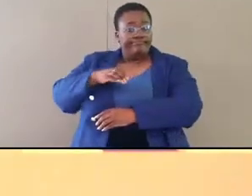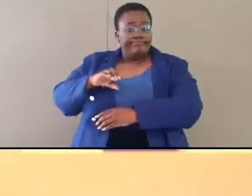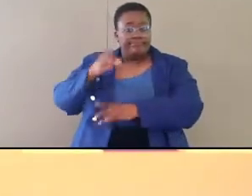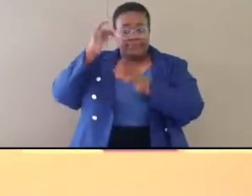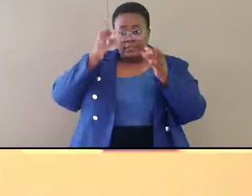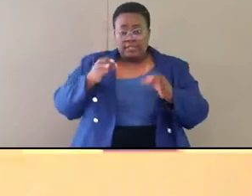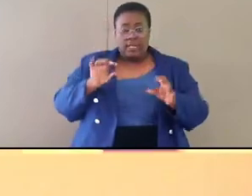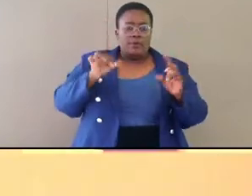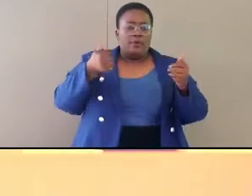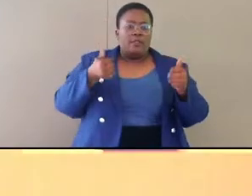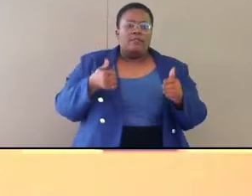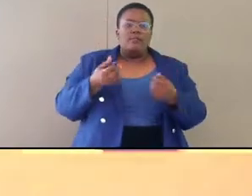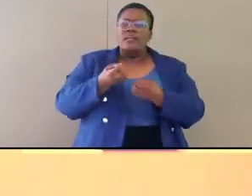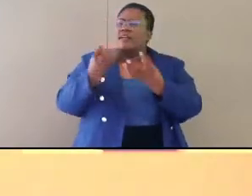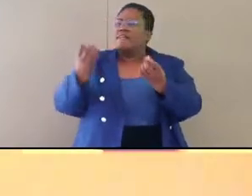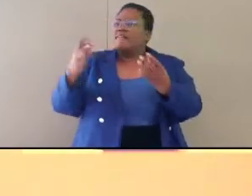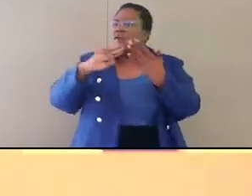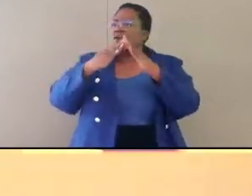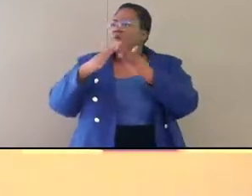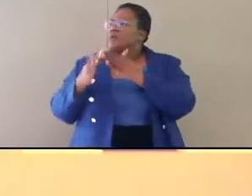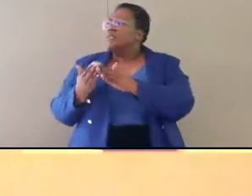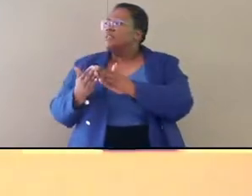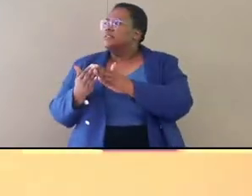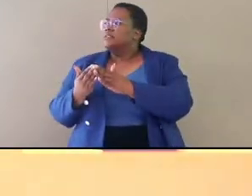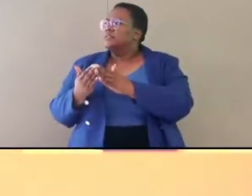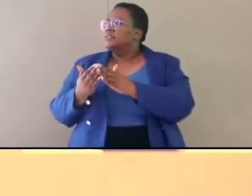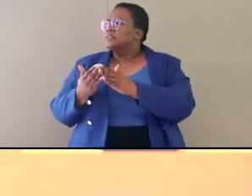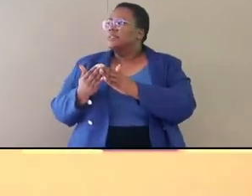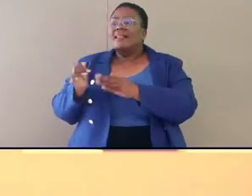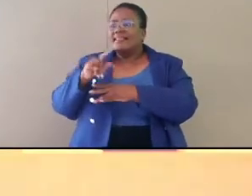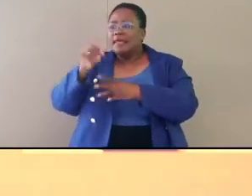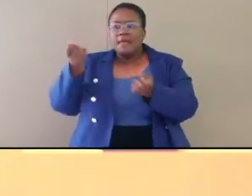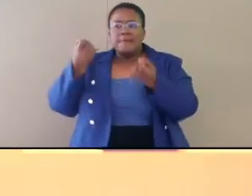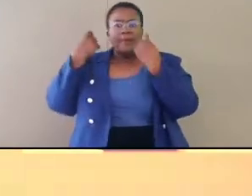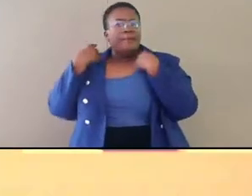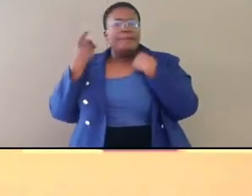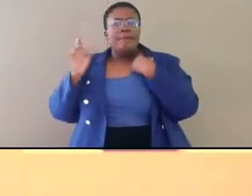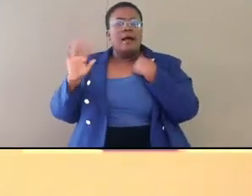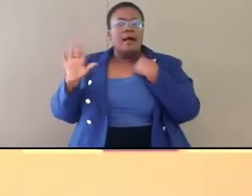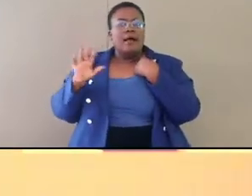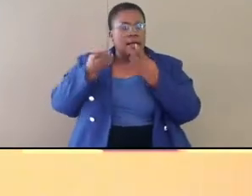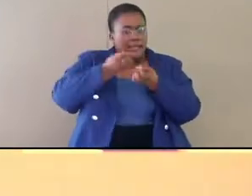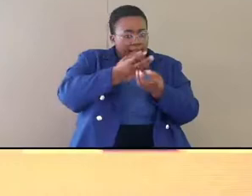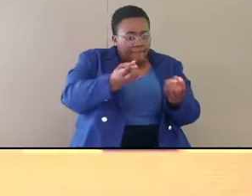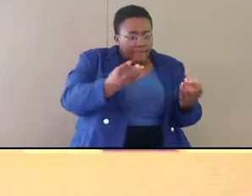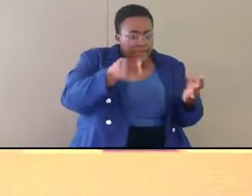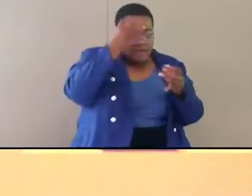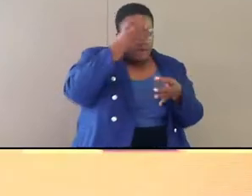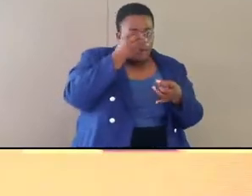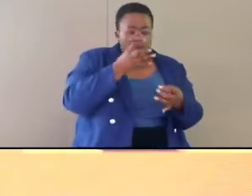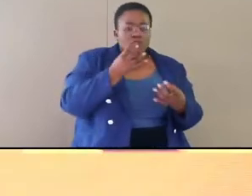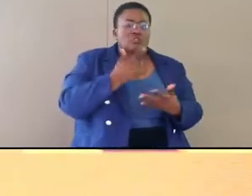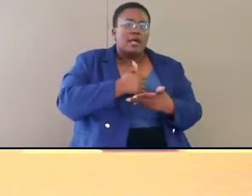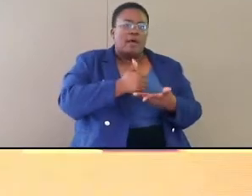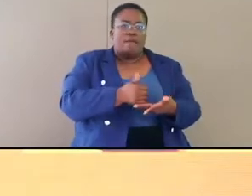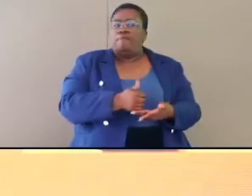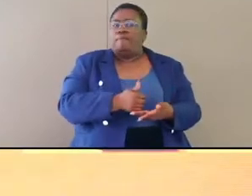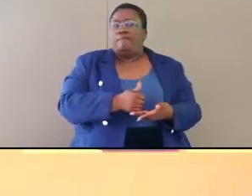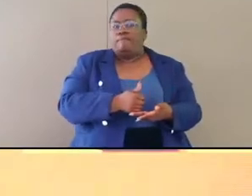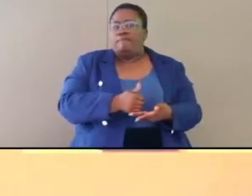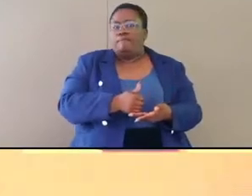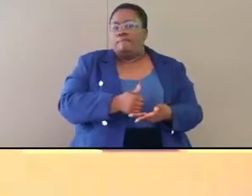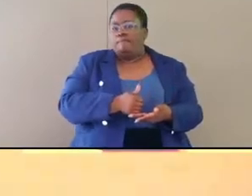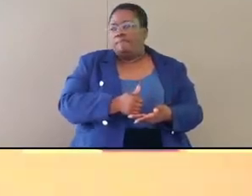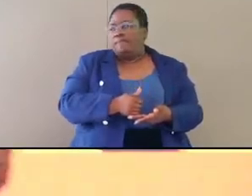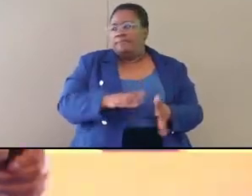don't give communities information that goes above their heads give them information that will help them to make the